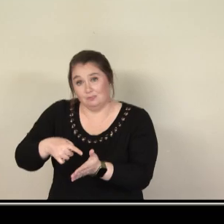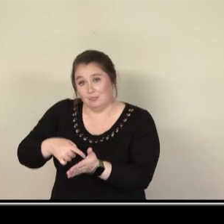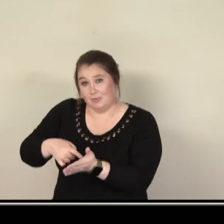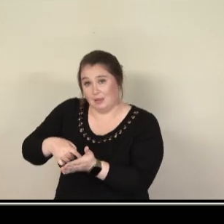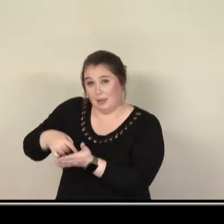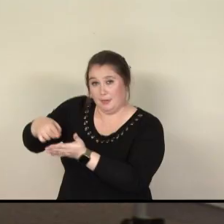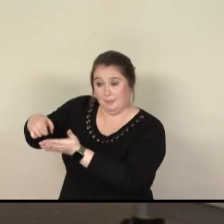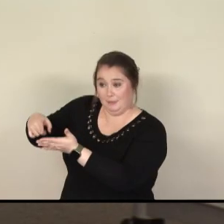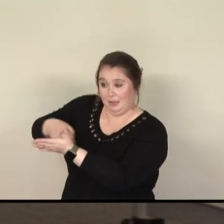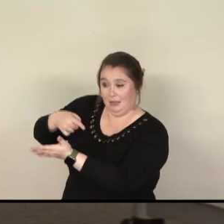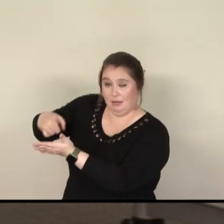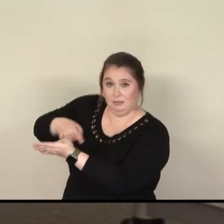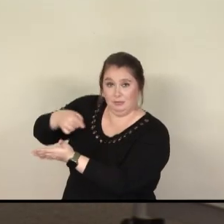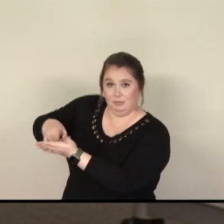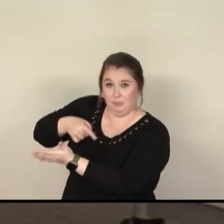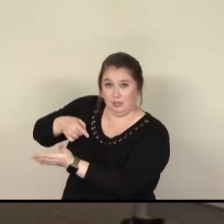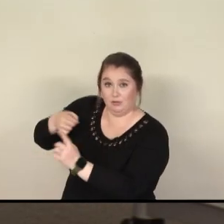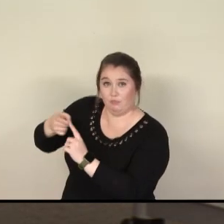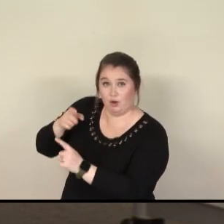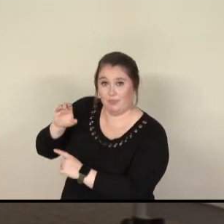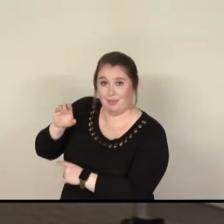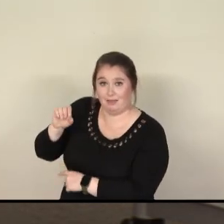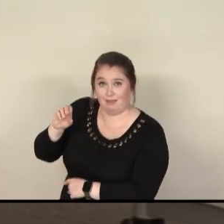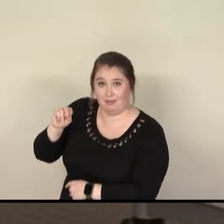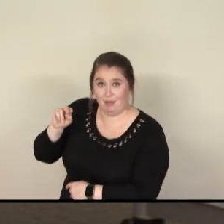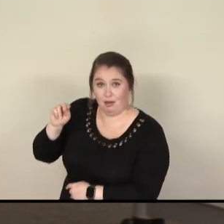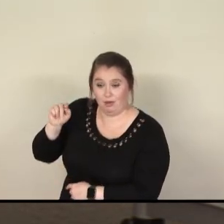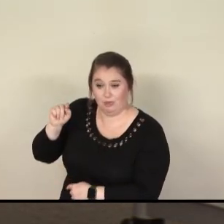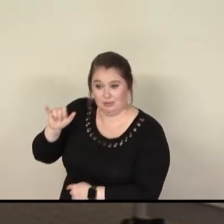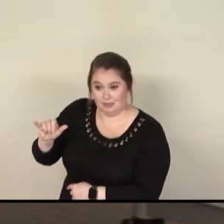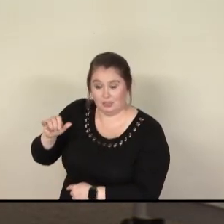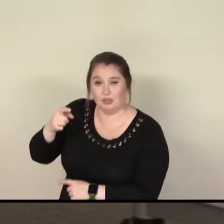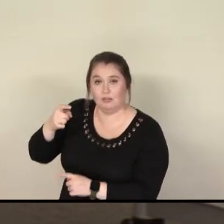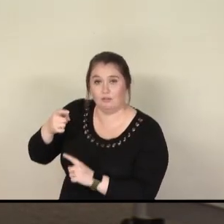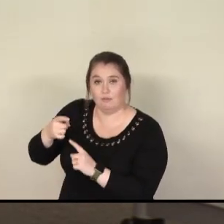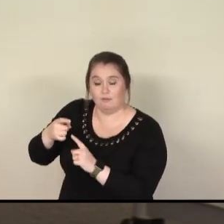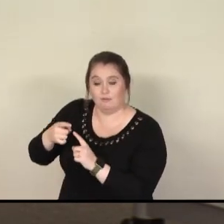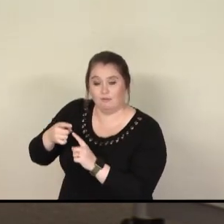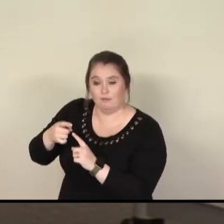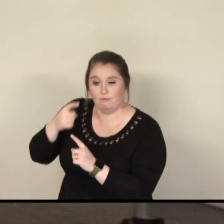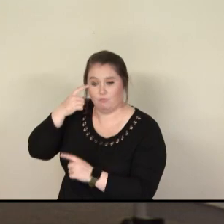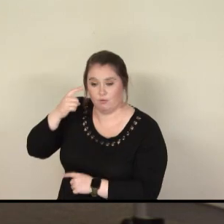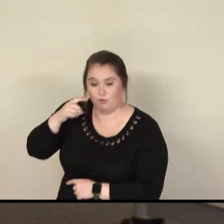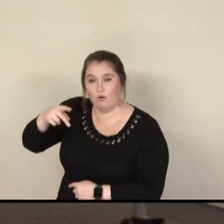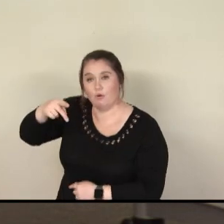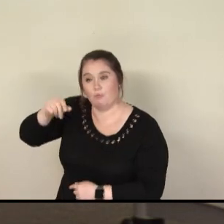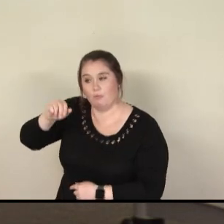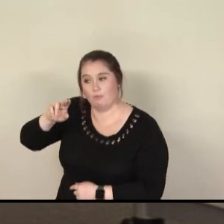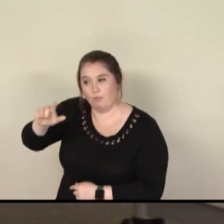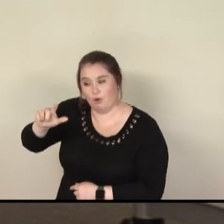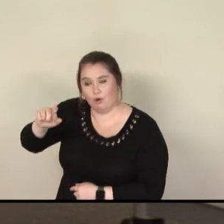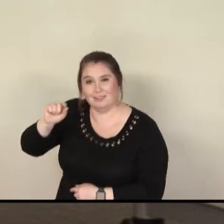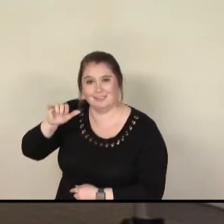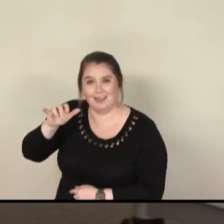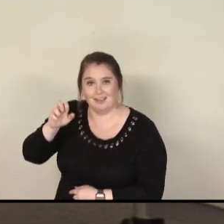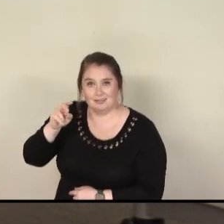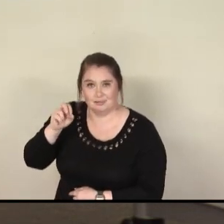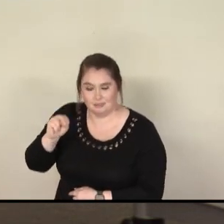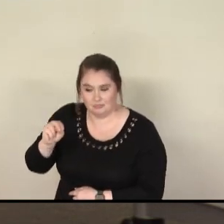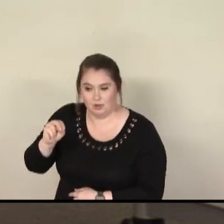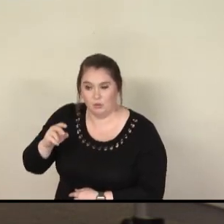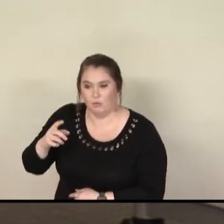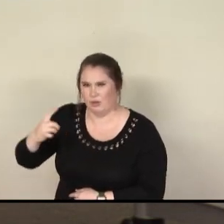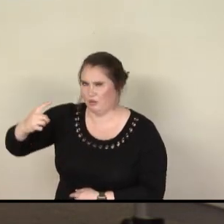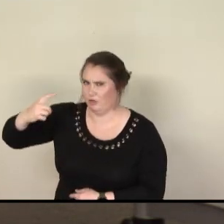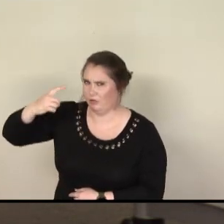getting from the county for Paul Tyson. We had been sort of under the